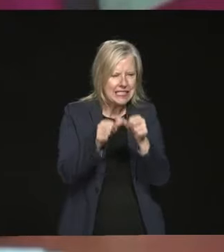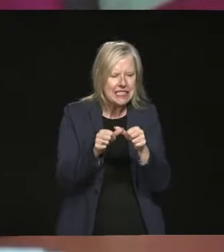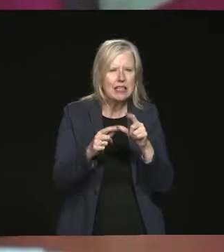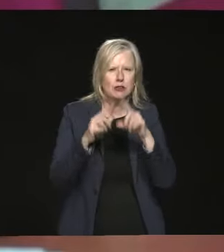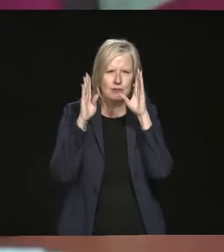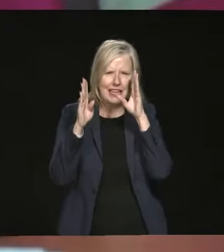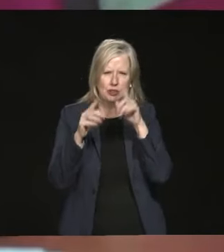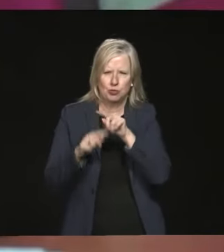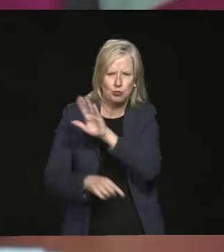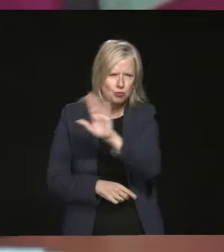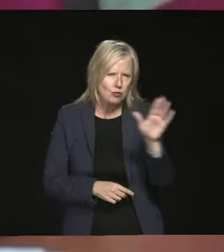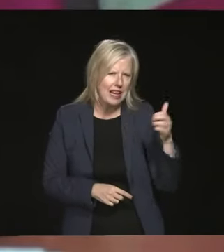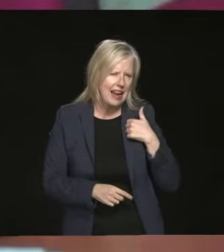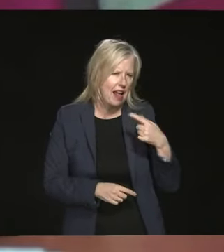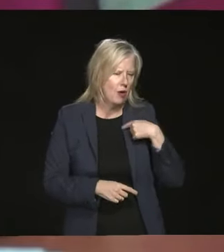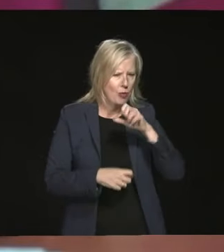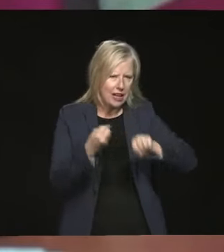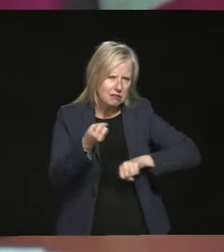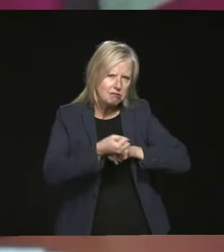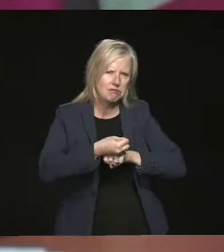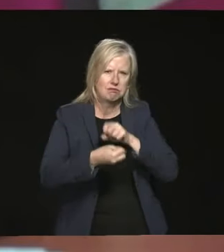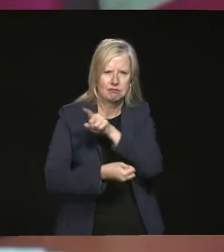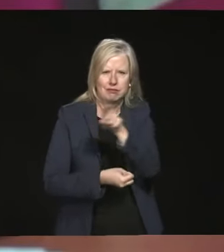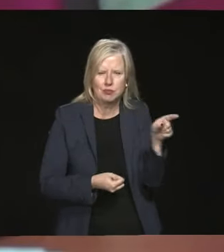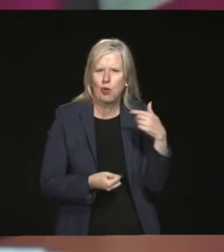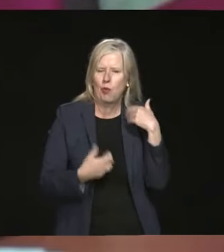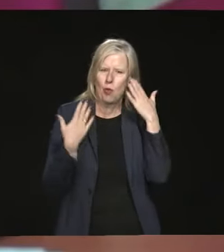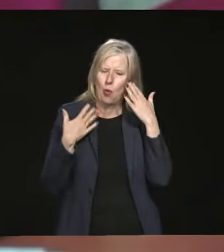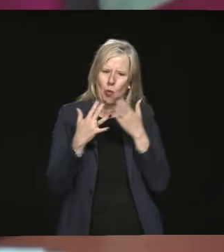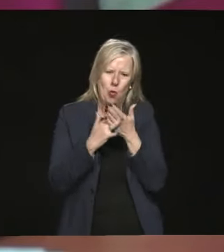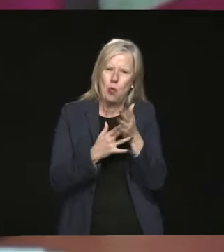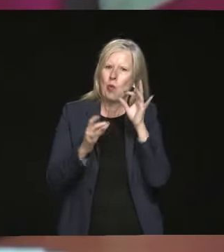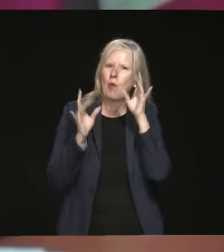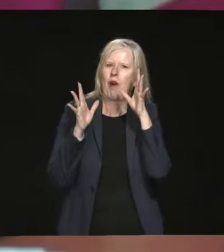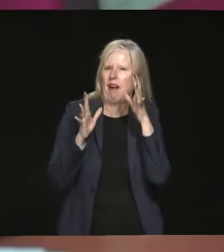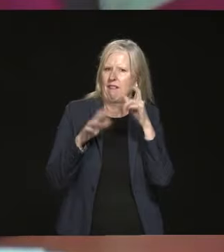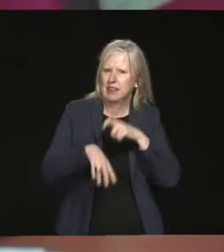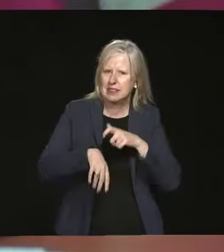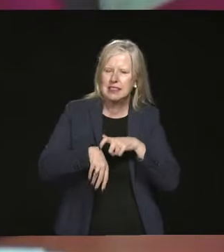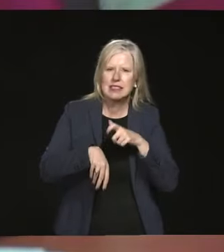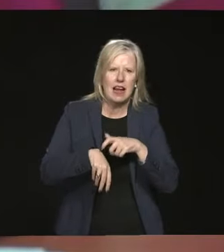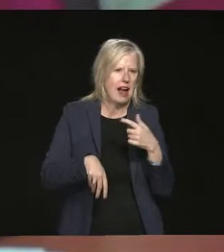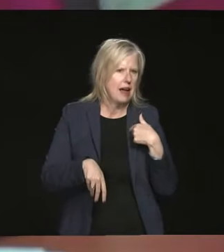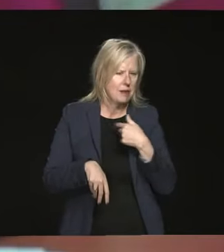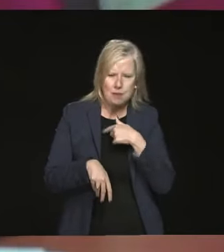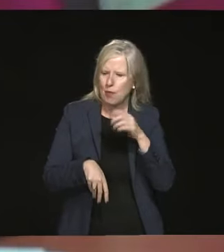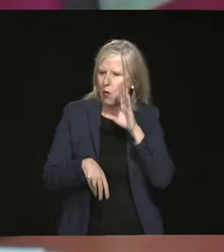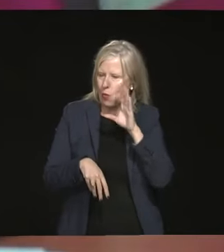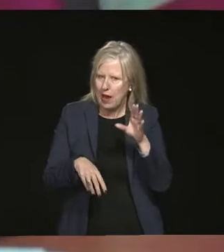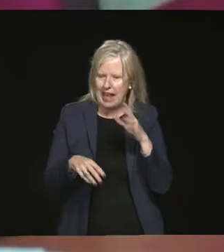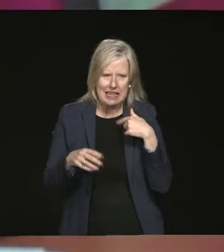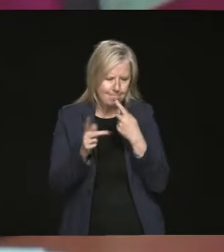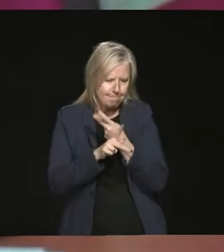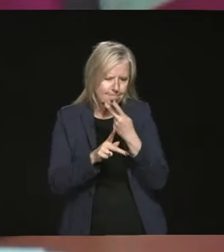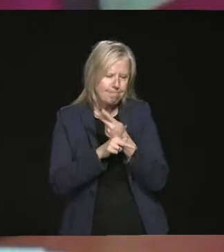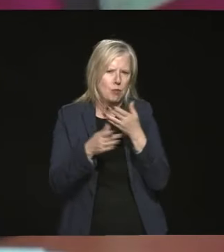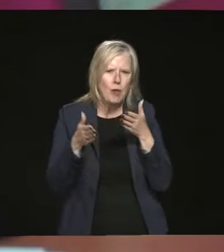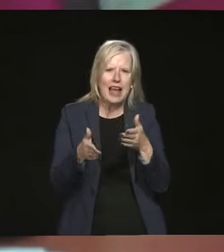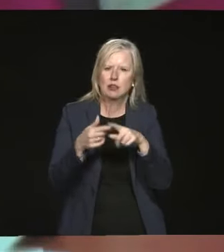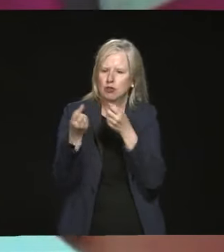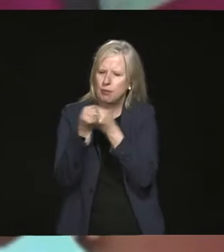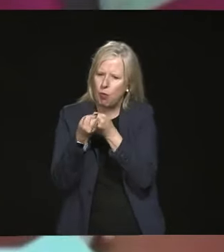know that this is an extremely difficult time, and we're not going to stop working to find ways to support you and to support your employees. Thanks very